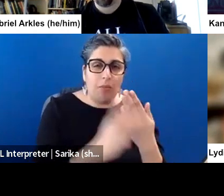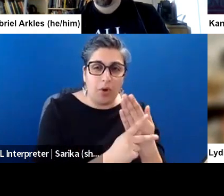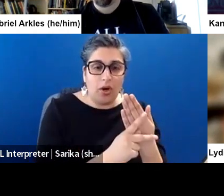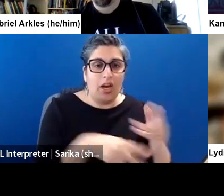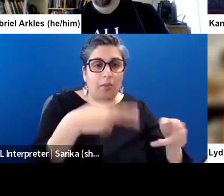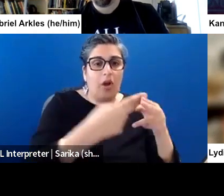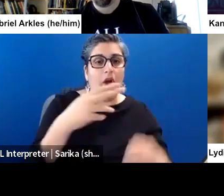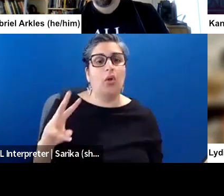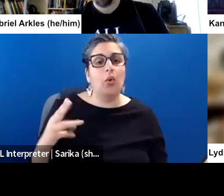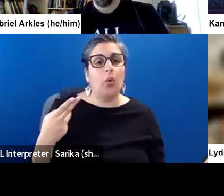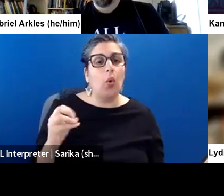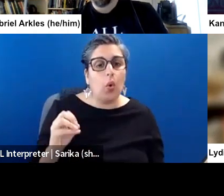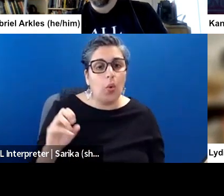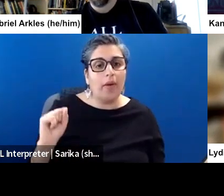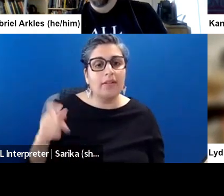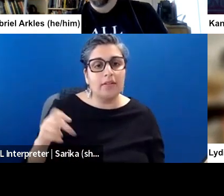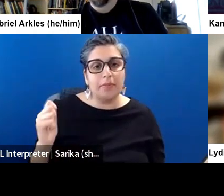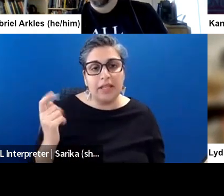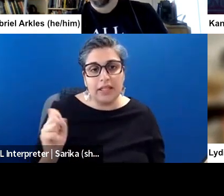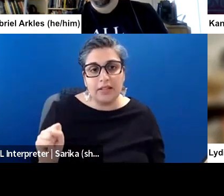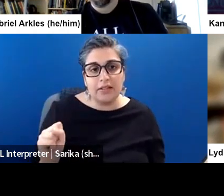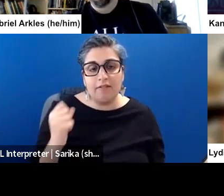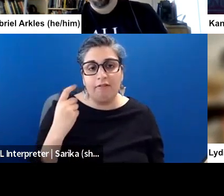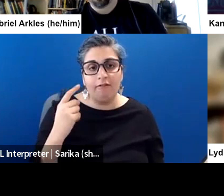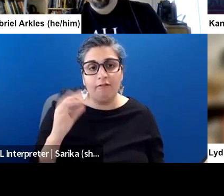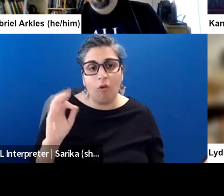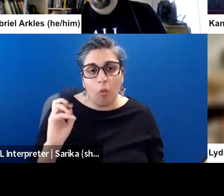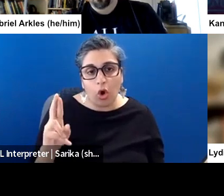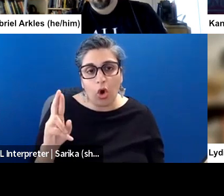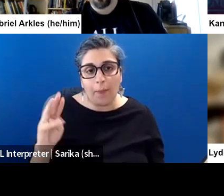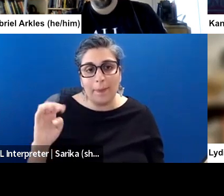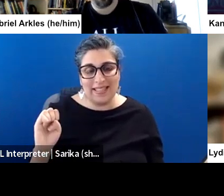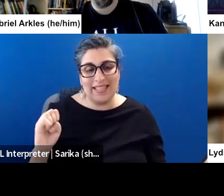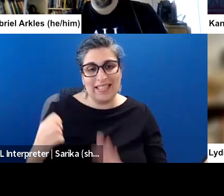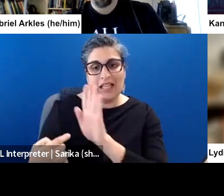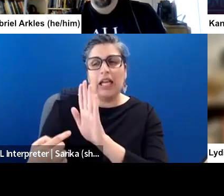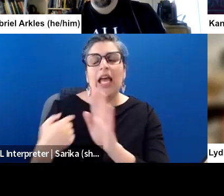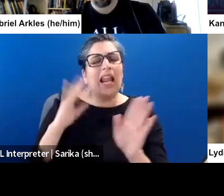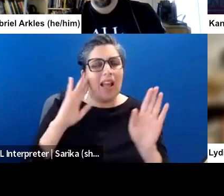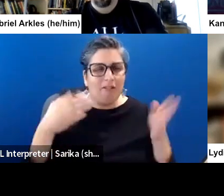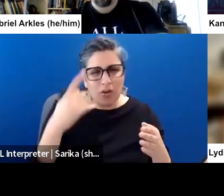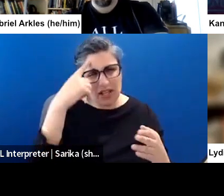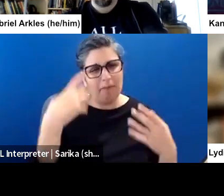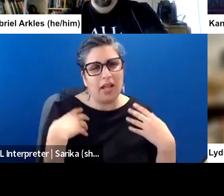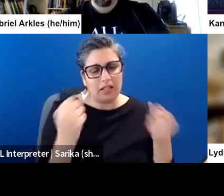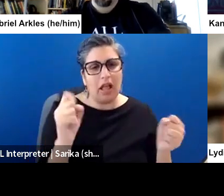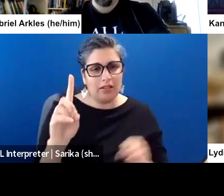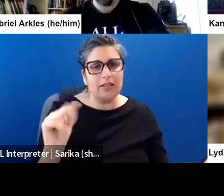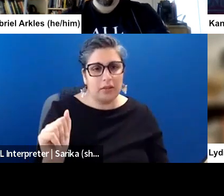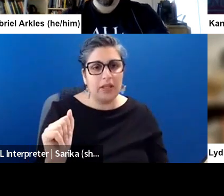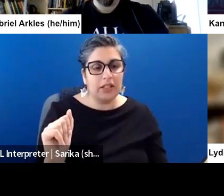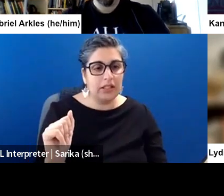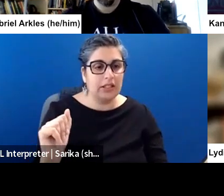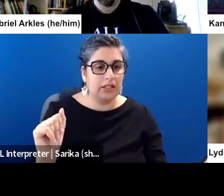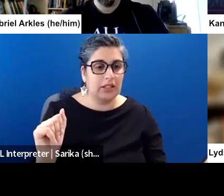For Me comes from the fact that this is where we get into disability. And I focus primarily on mental health disability because